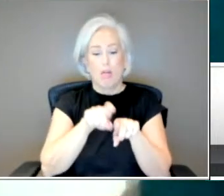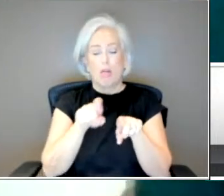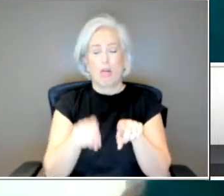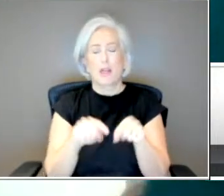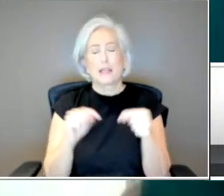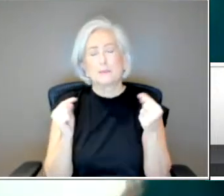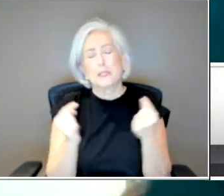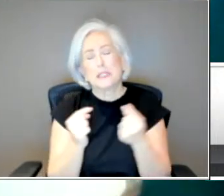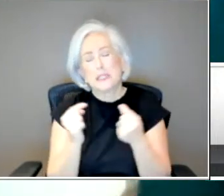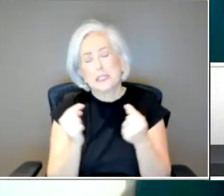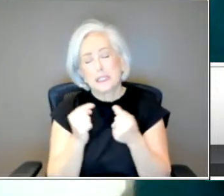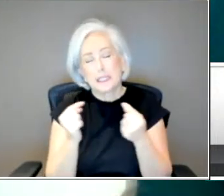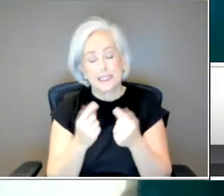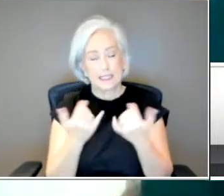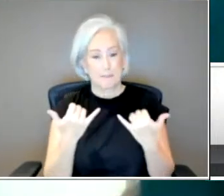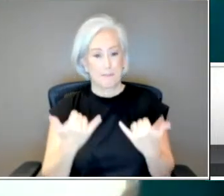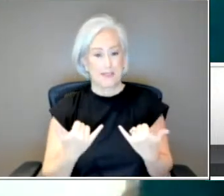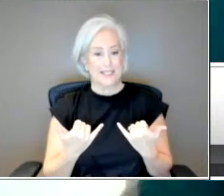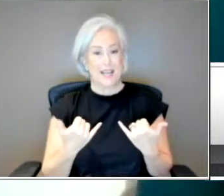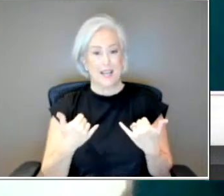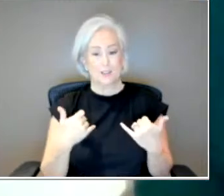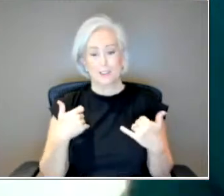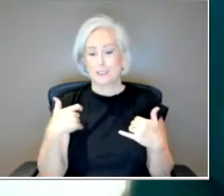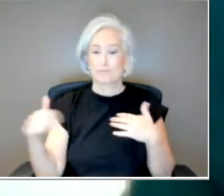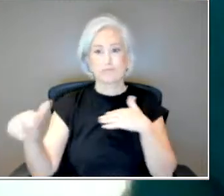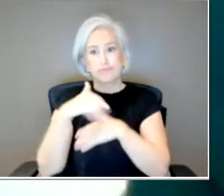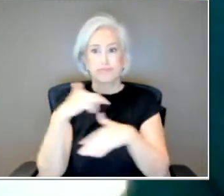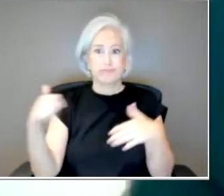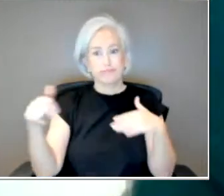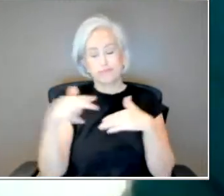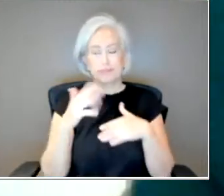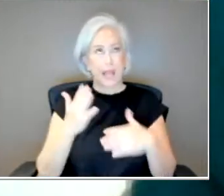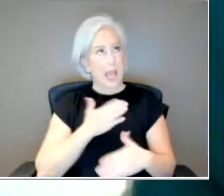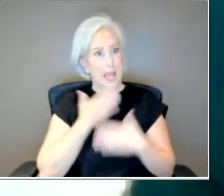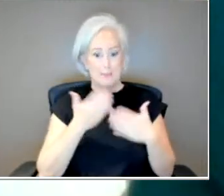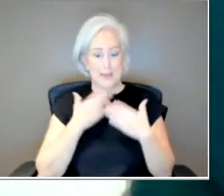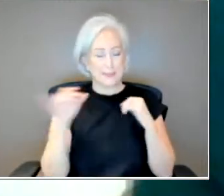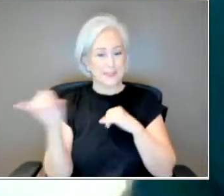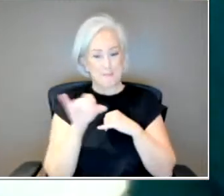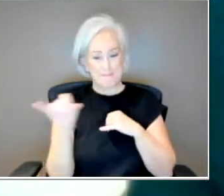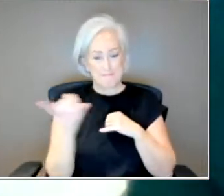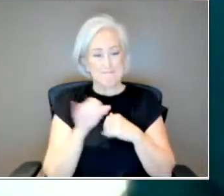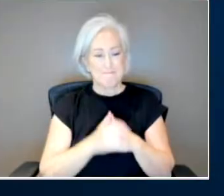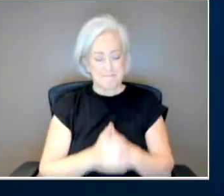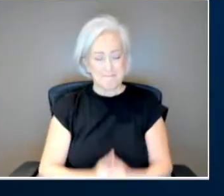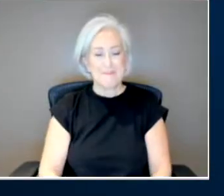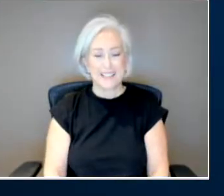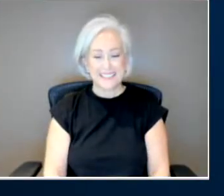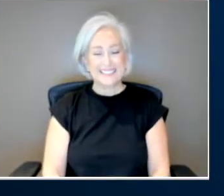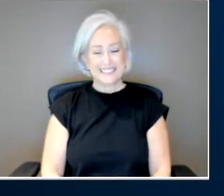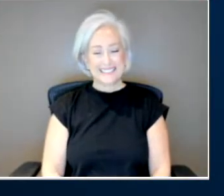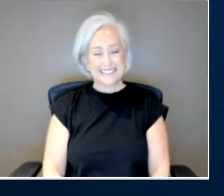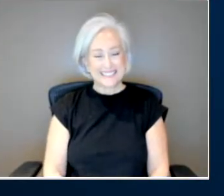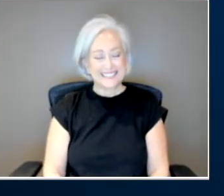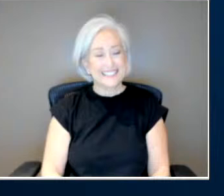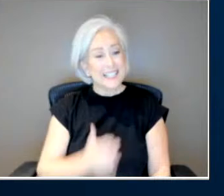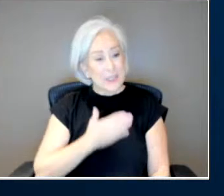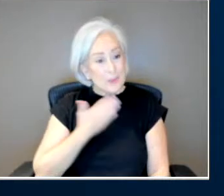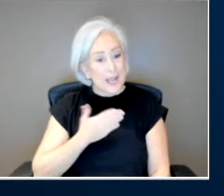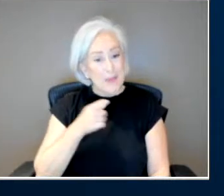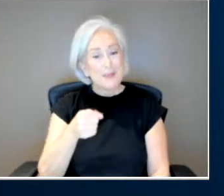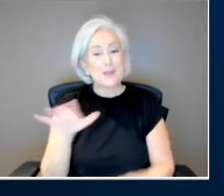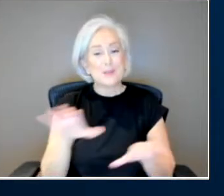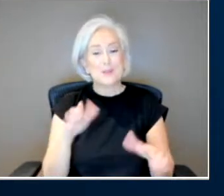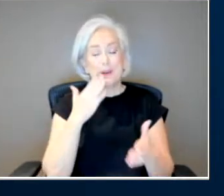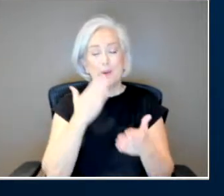she's walking all over the place. So I'm very happy too. Well, we're glad you're doing well. Get back to